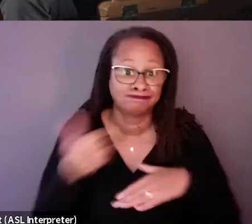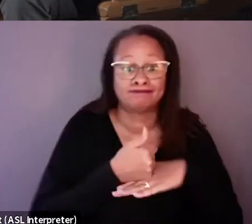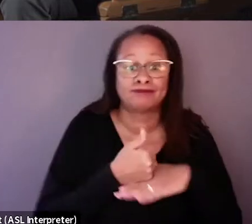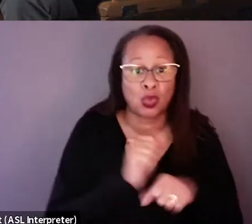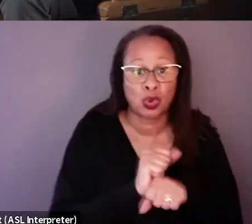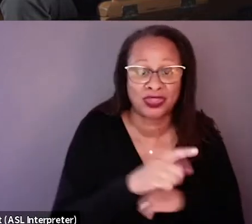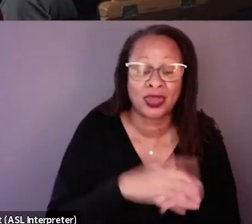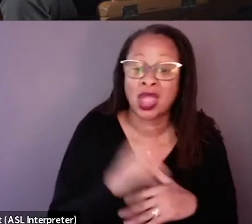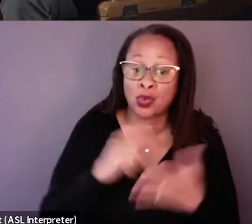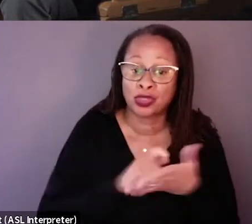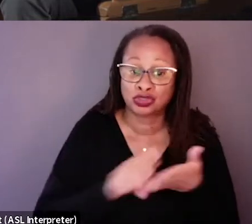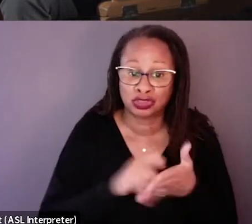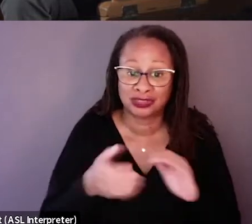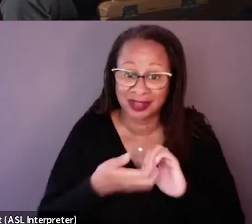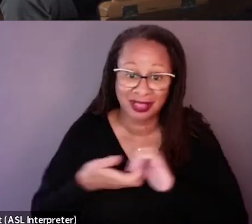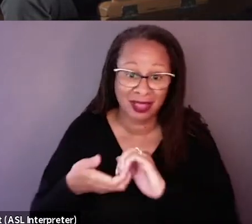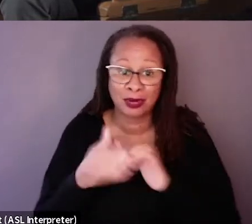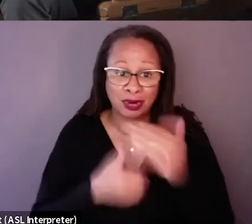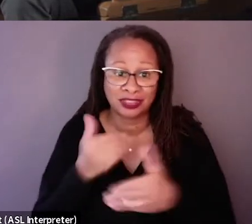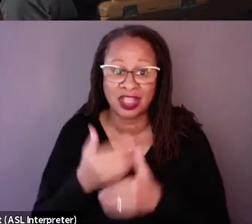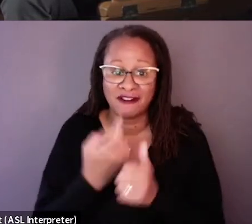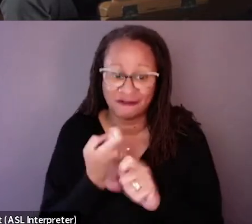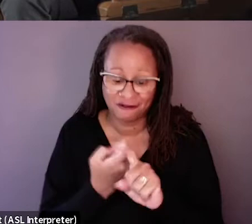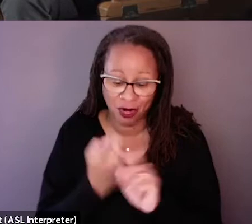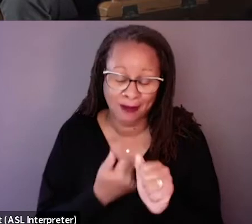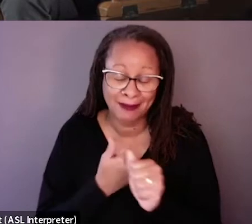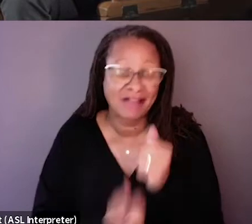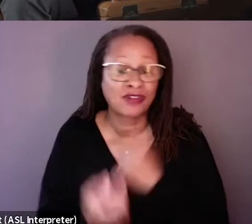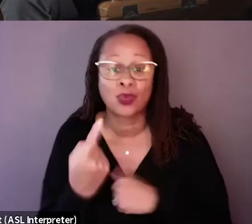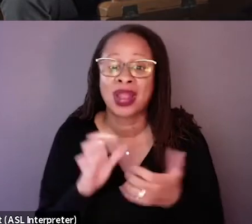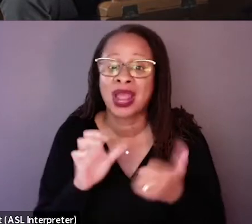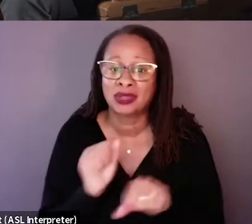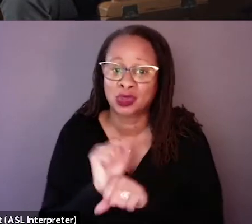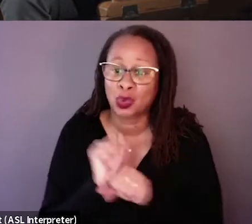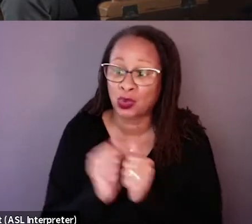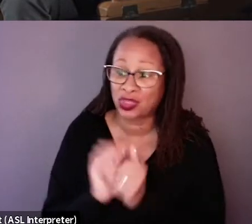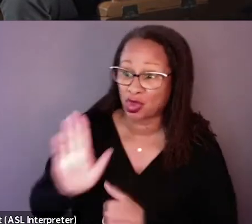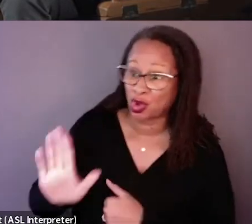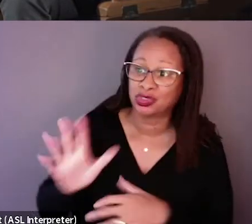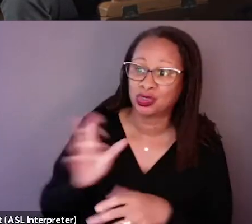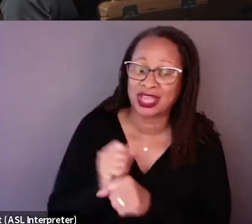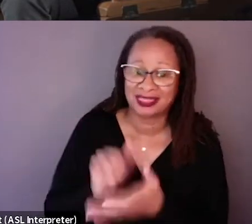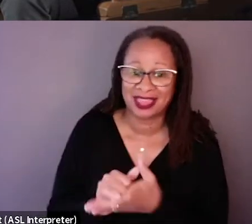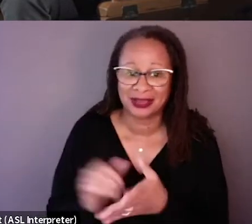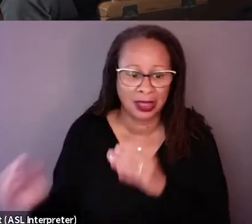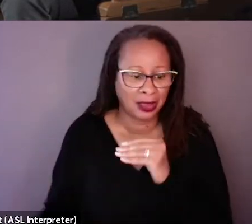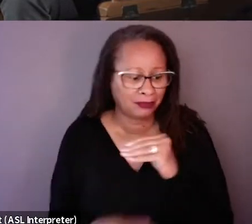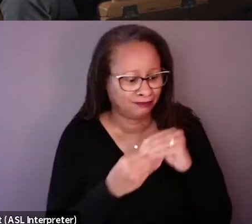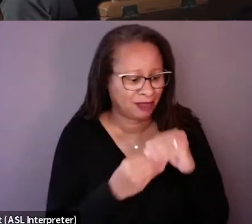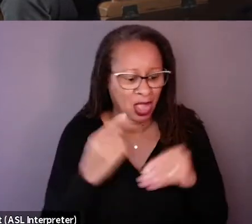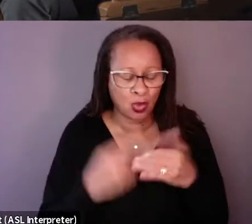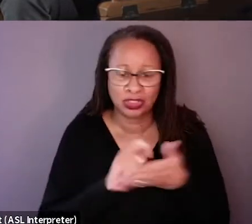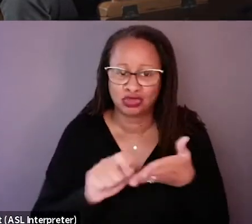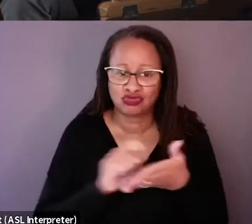that you wrote was a collaborative process, I've heard, from everybody. How was it working with her to get that did you wind up writing any of the